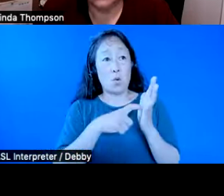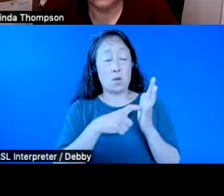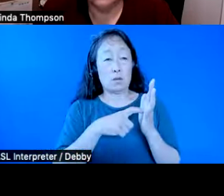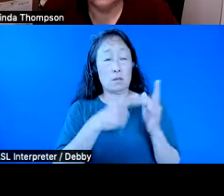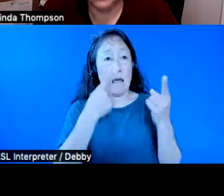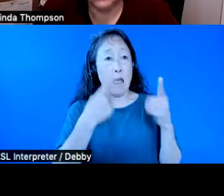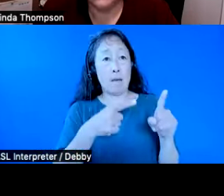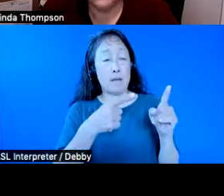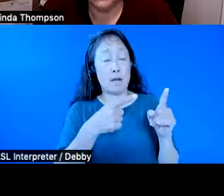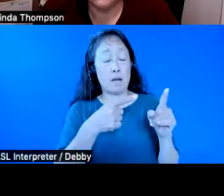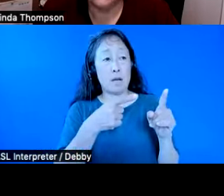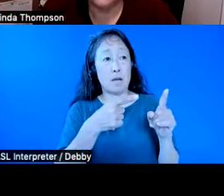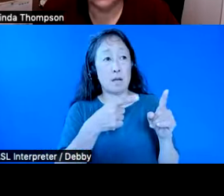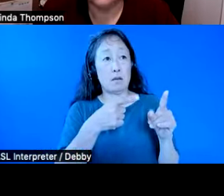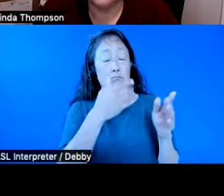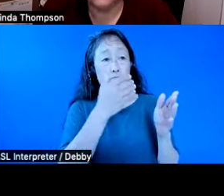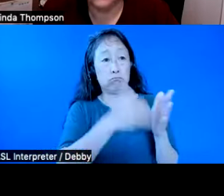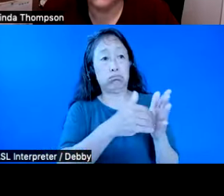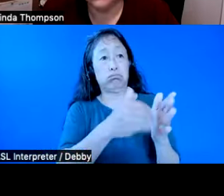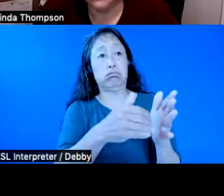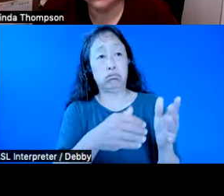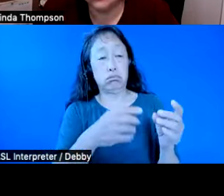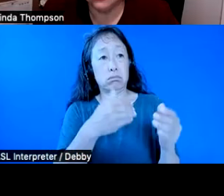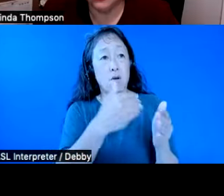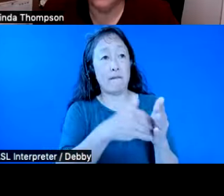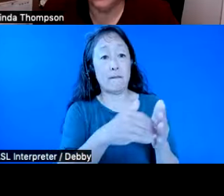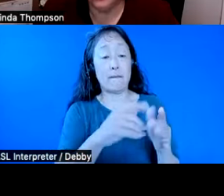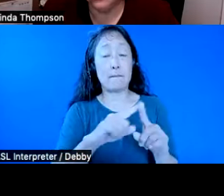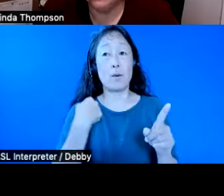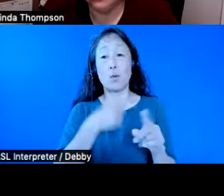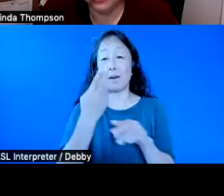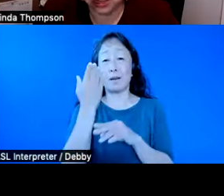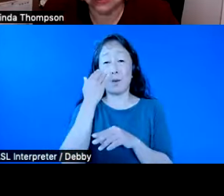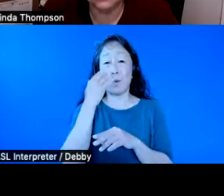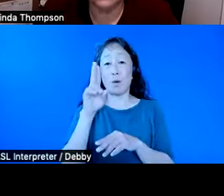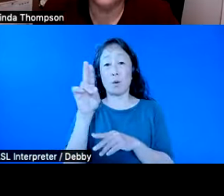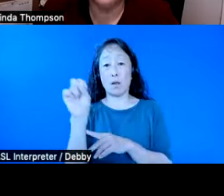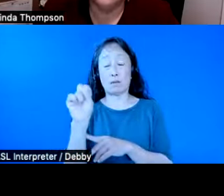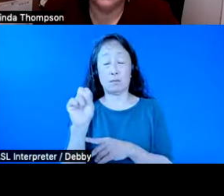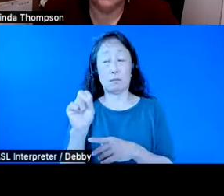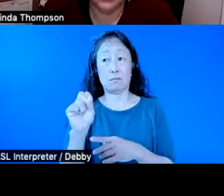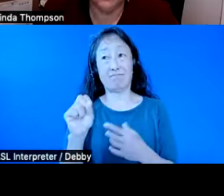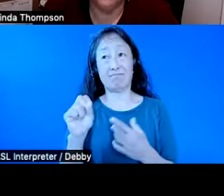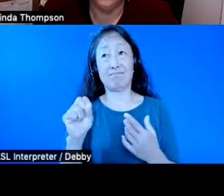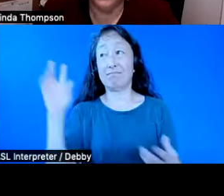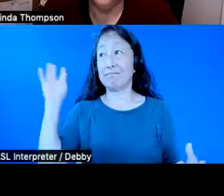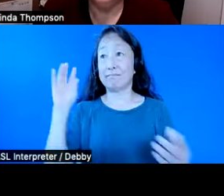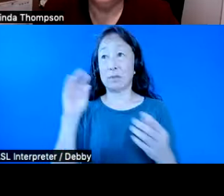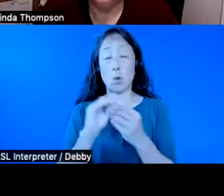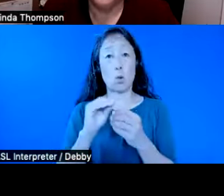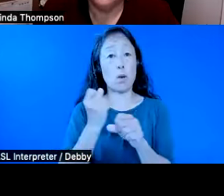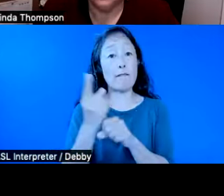that in the United States, that suicide takes about 30,000 people per